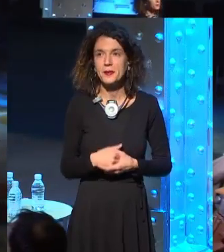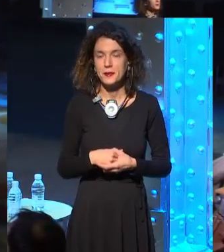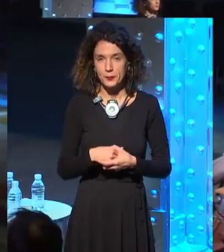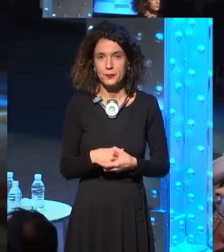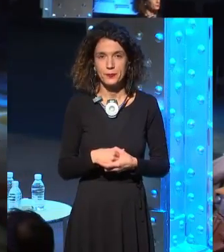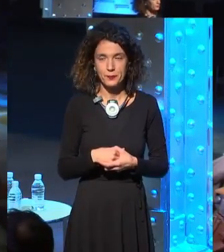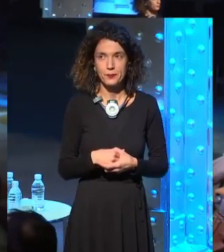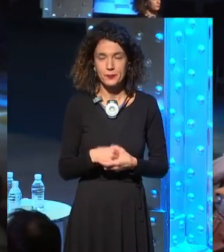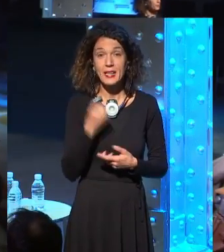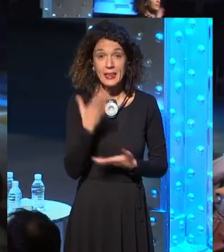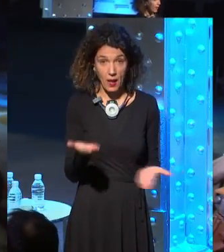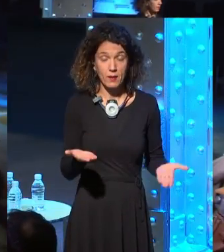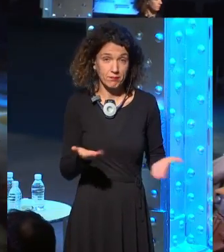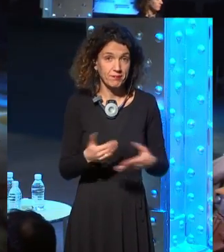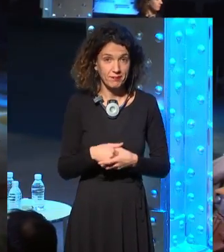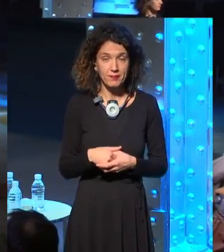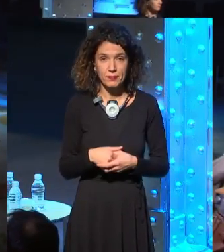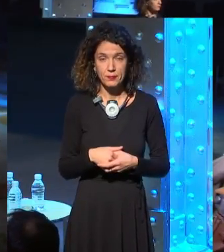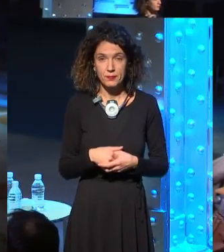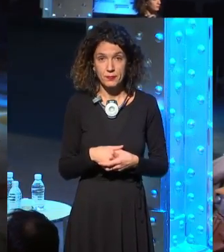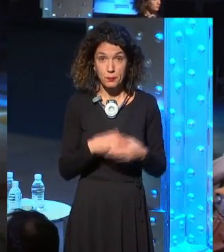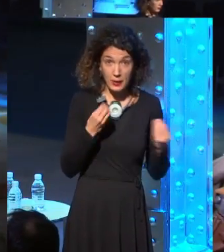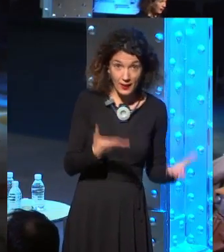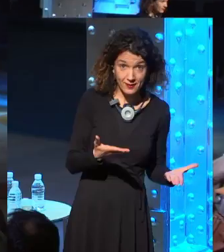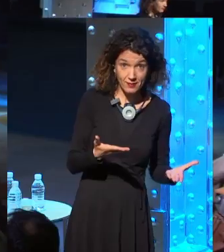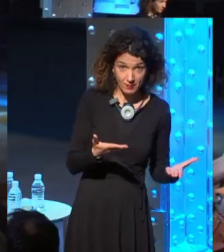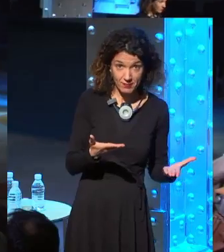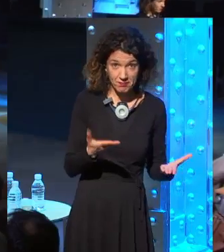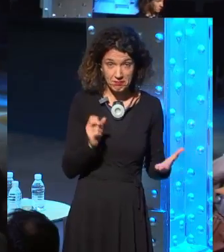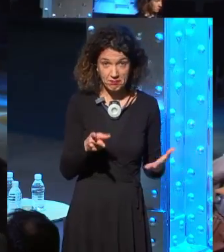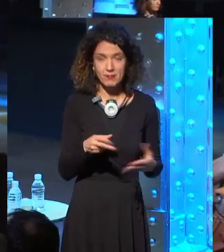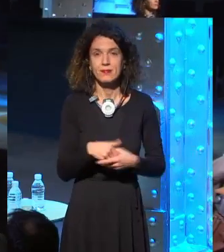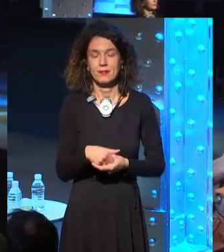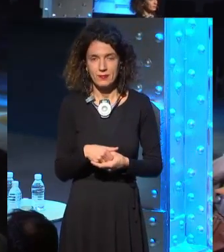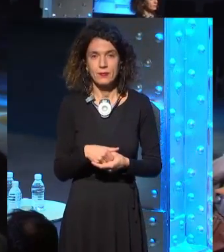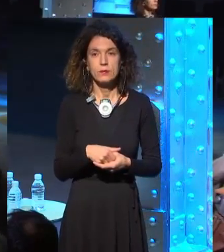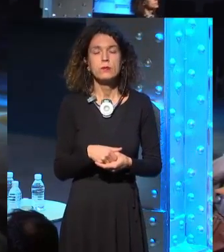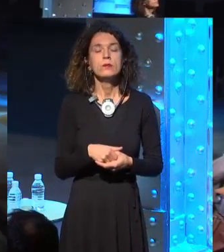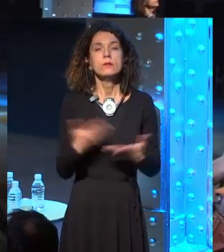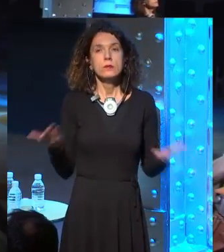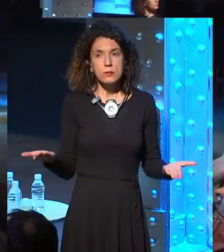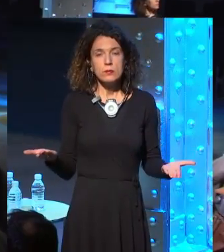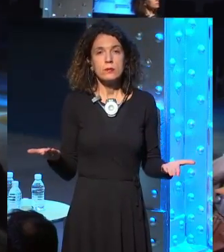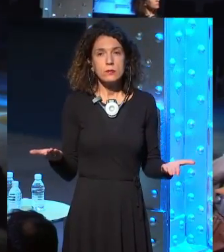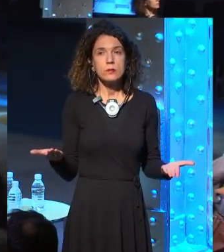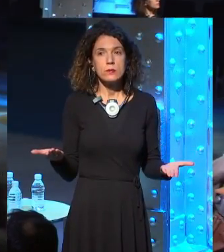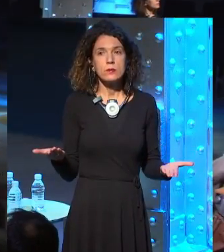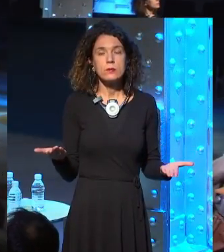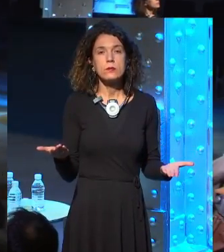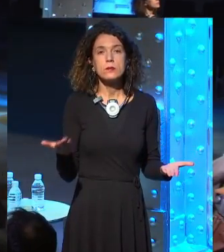How are you today? Good? I have been given a very challenging